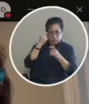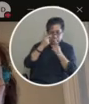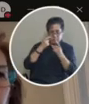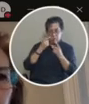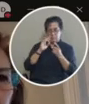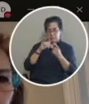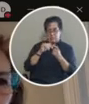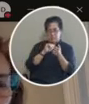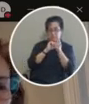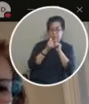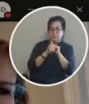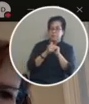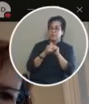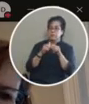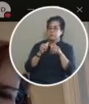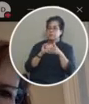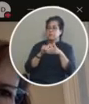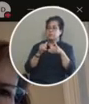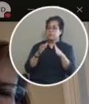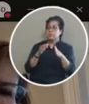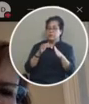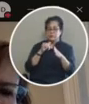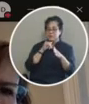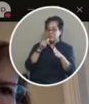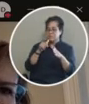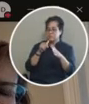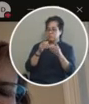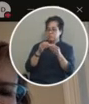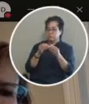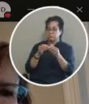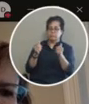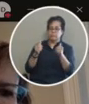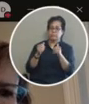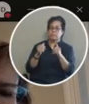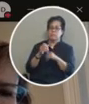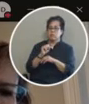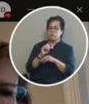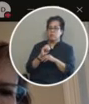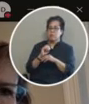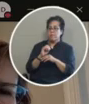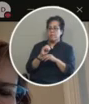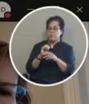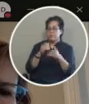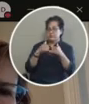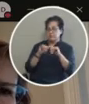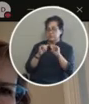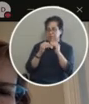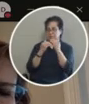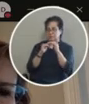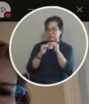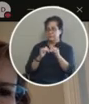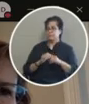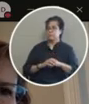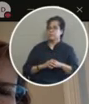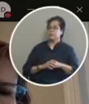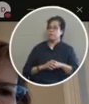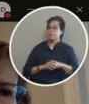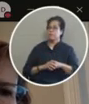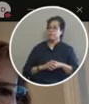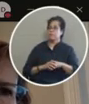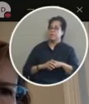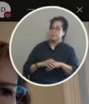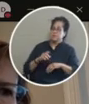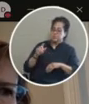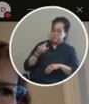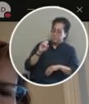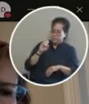amendment. That way it doesn't die, and that it's still restrictive. I think her